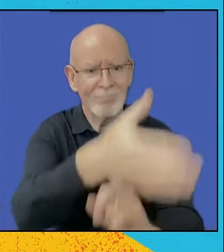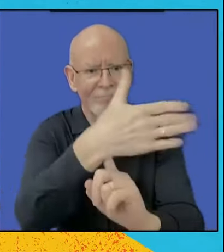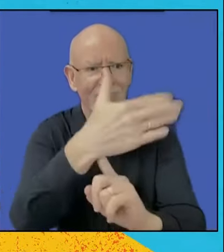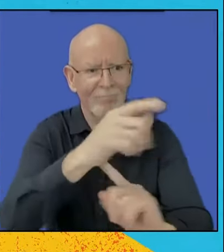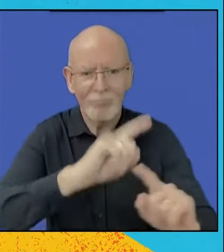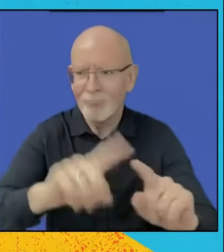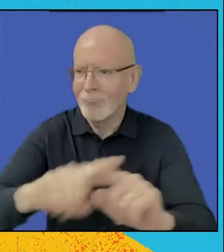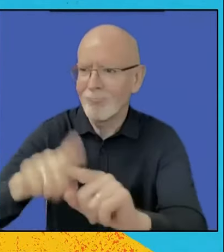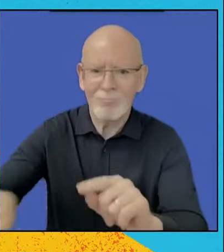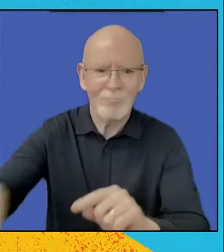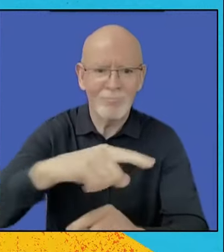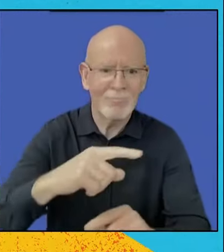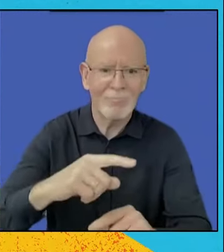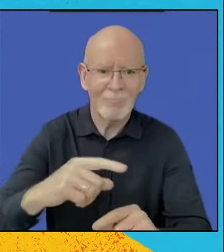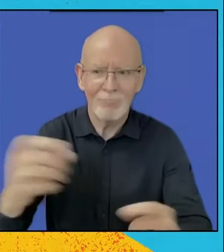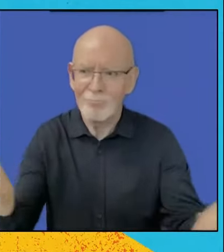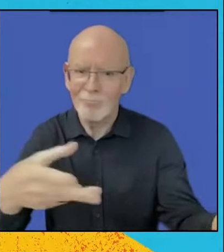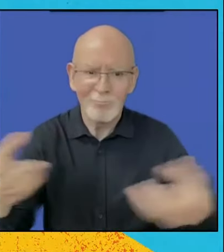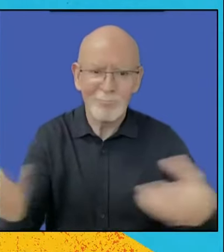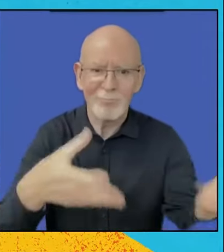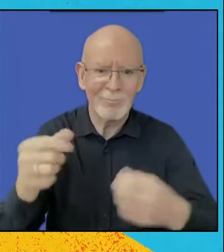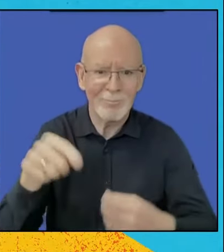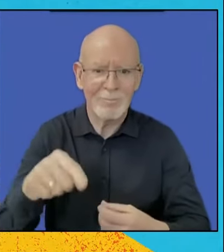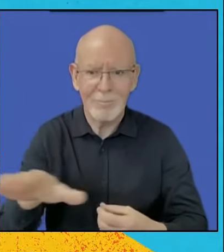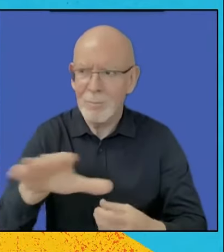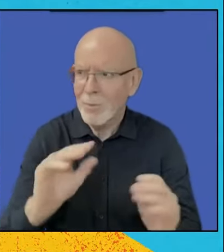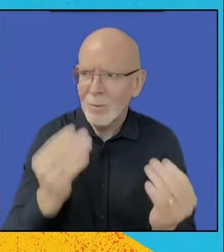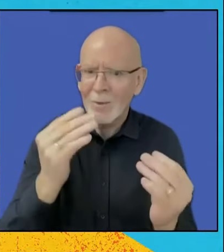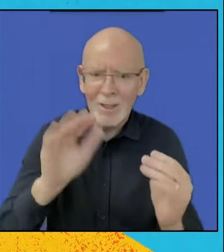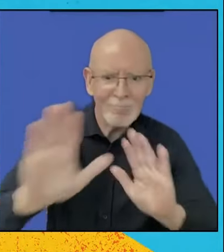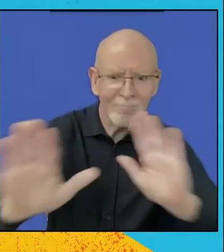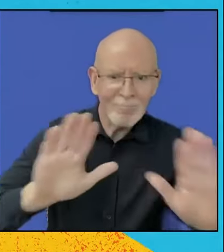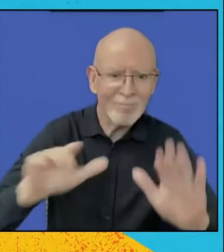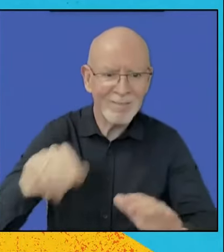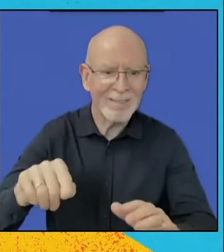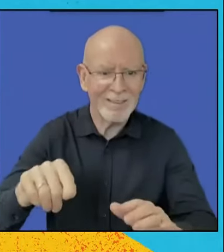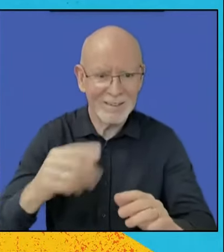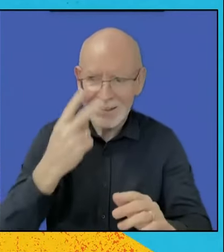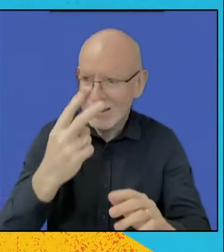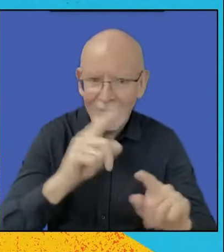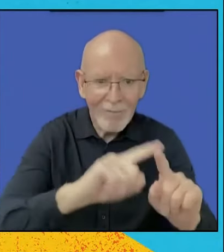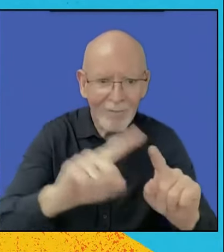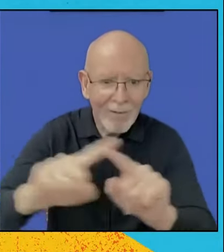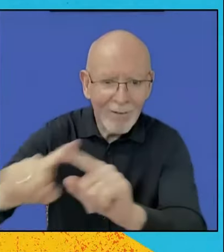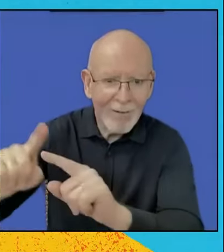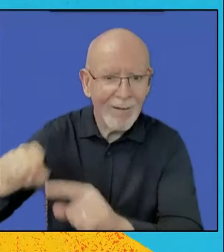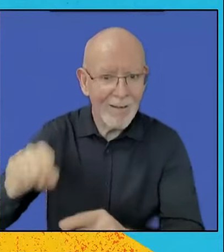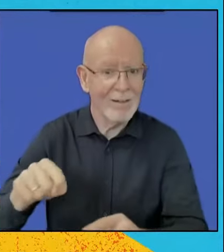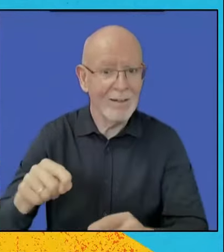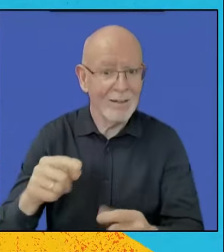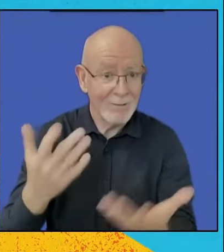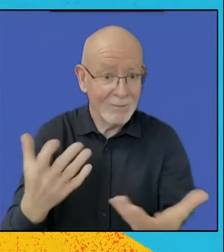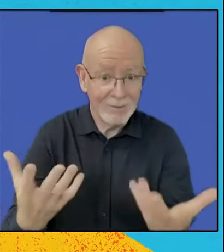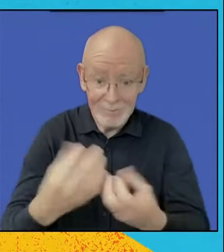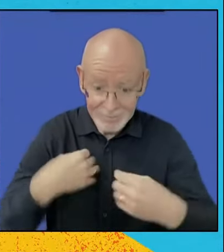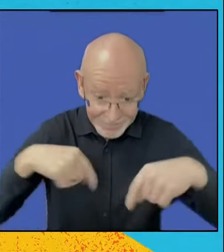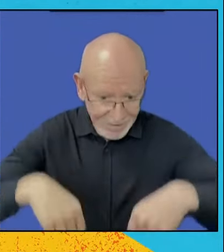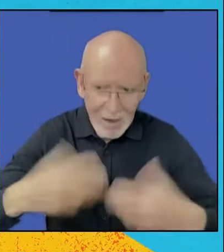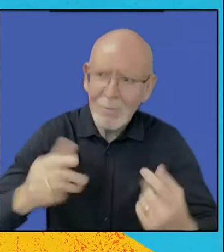when humanity is called to shift to a new level of consciousness, to a higher moral